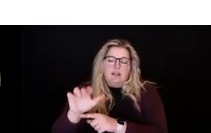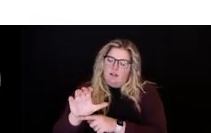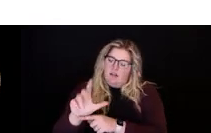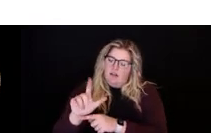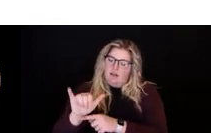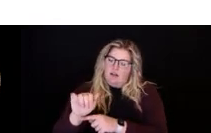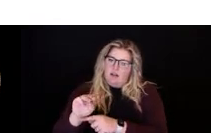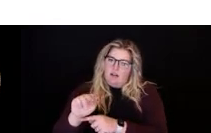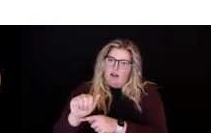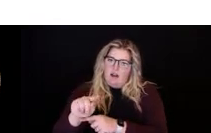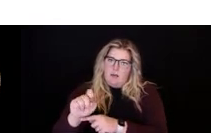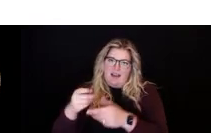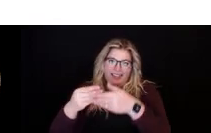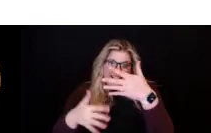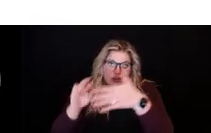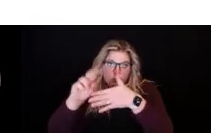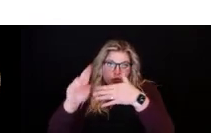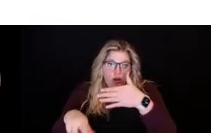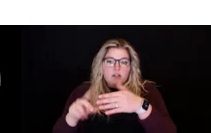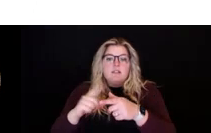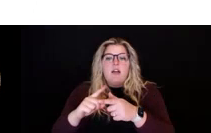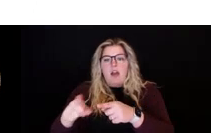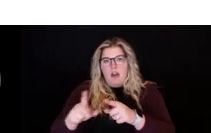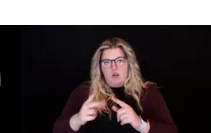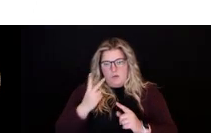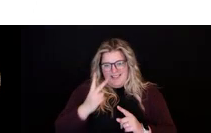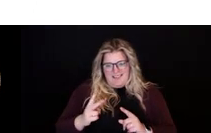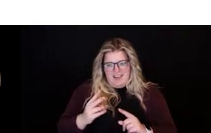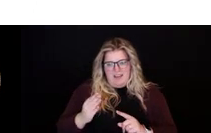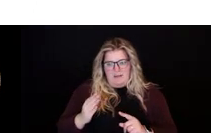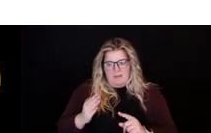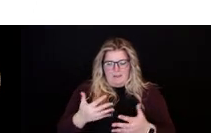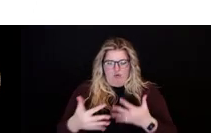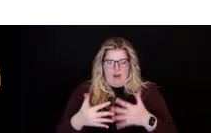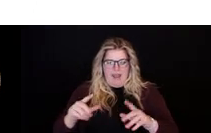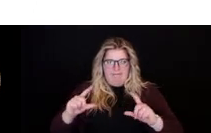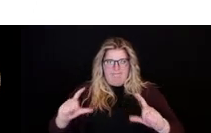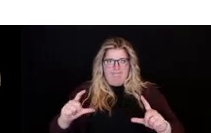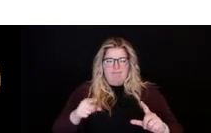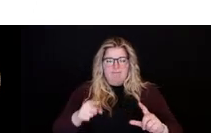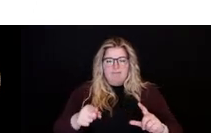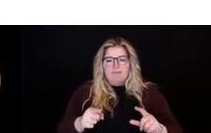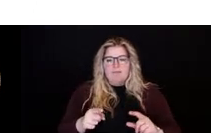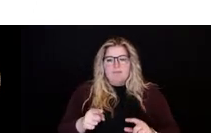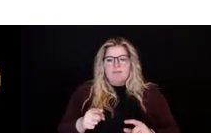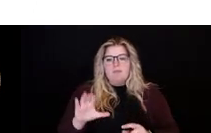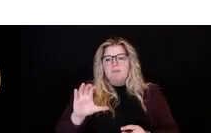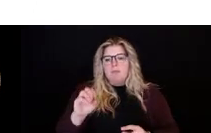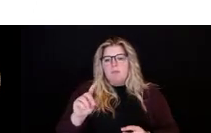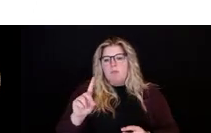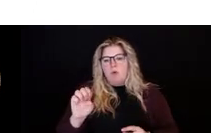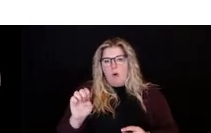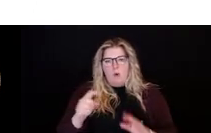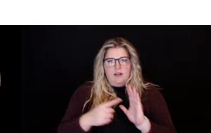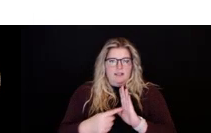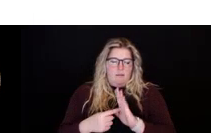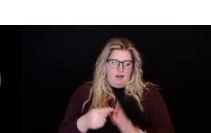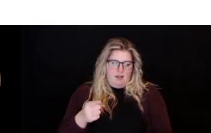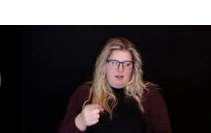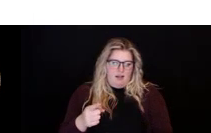results list that I showed on the previous screen, but overlaid on top of that, I have a code example showing